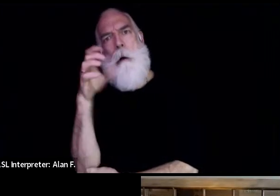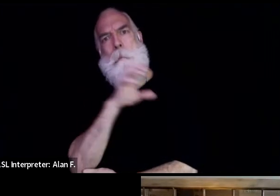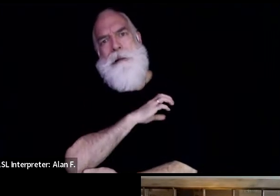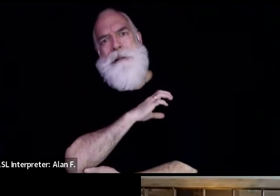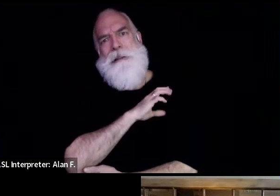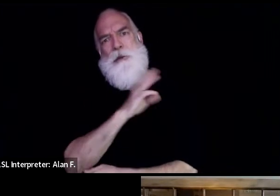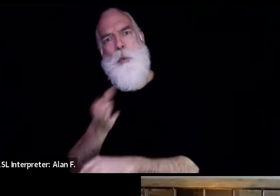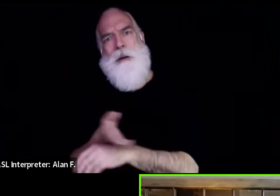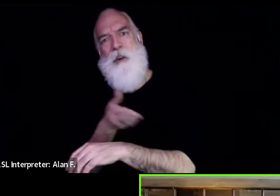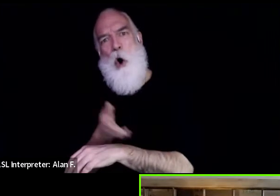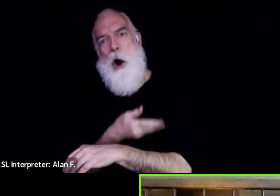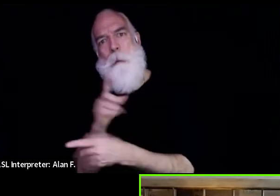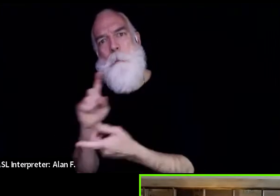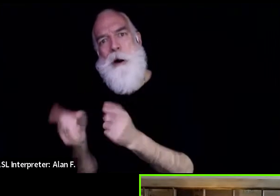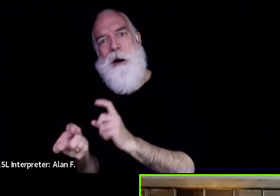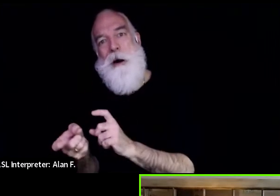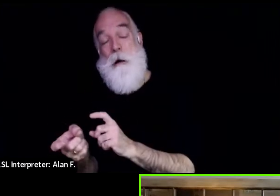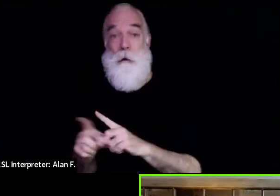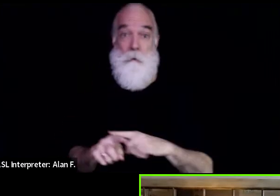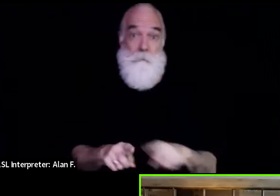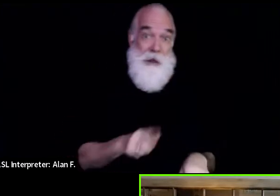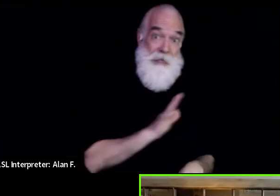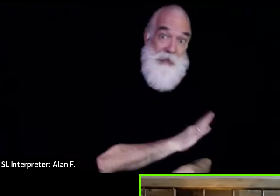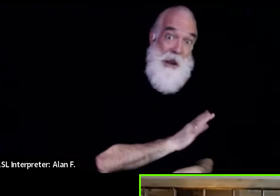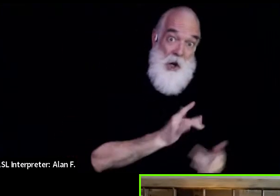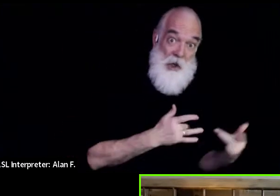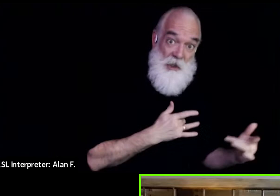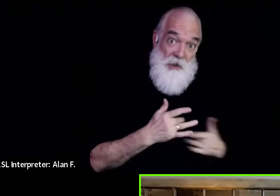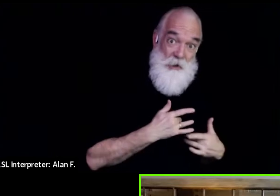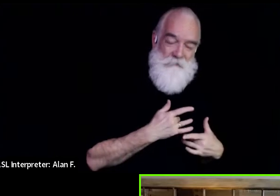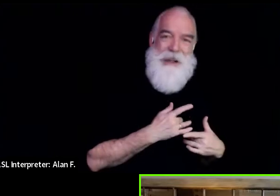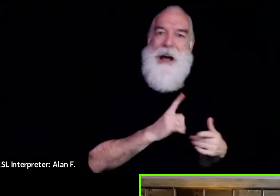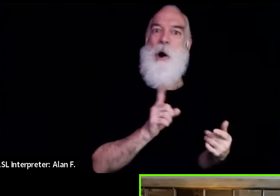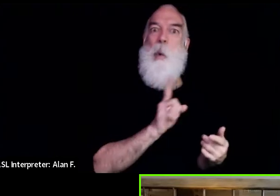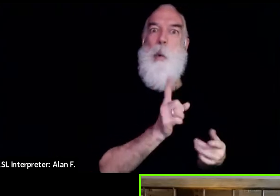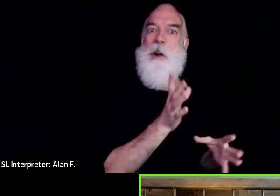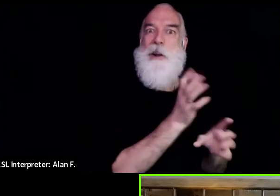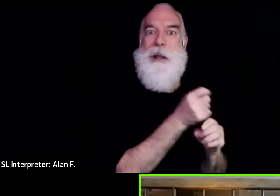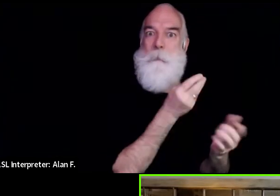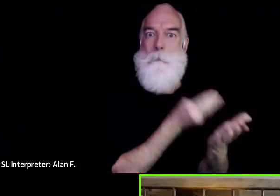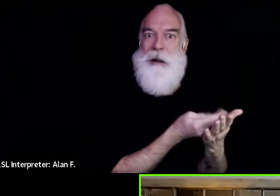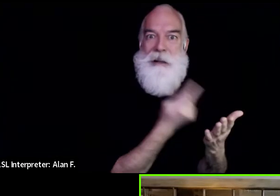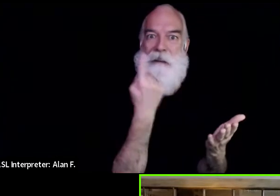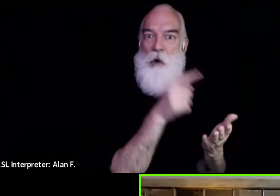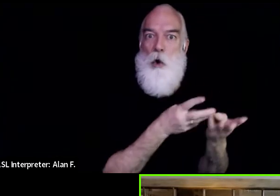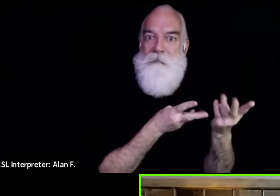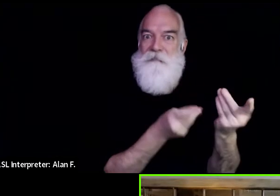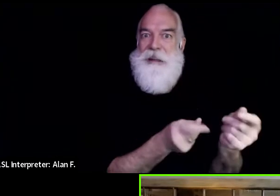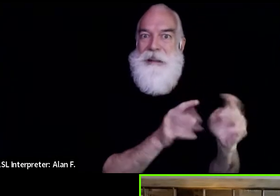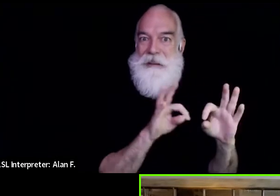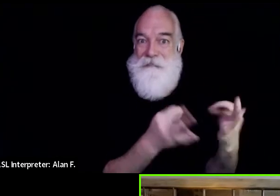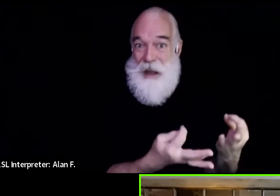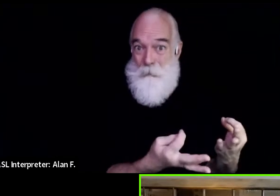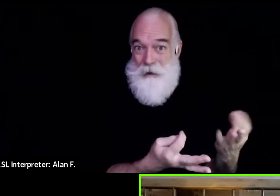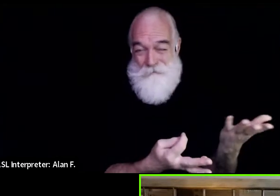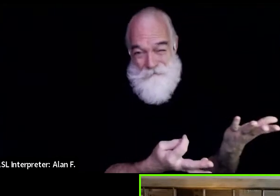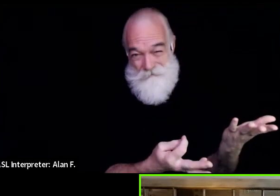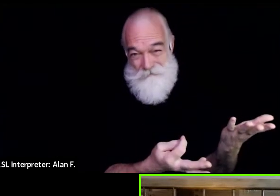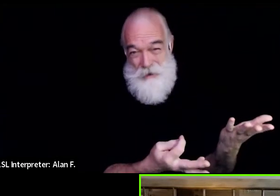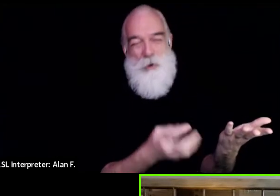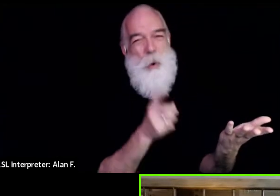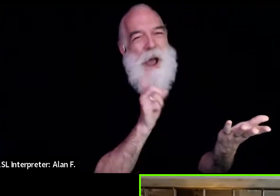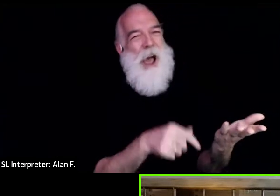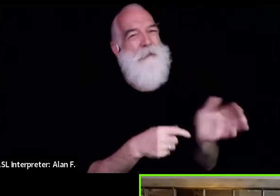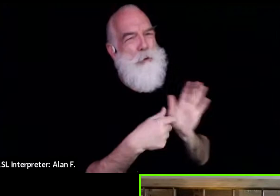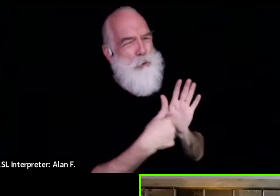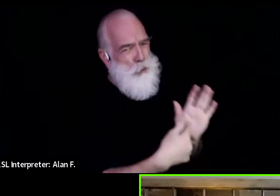table. So we've got to help people to understand that it makes a difference in their community and if necessary, incentivize